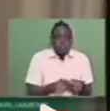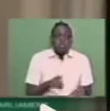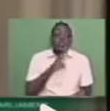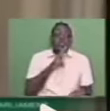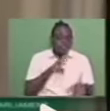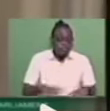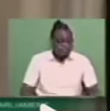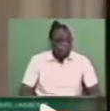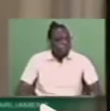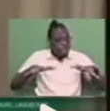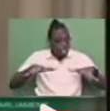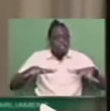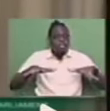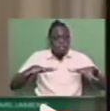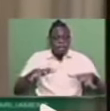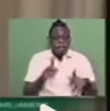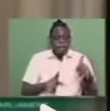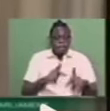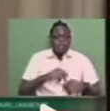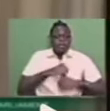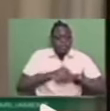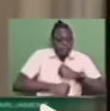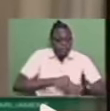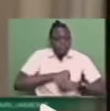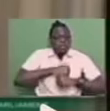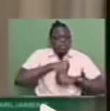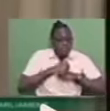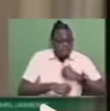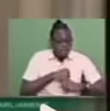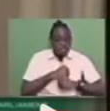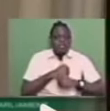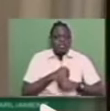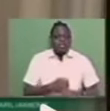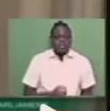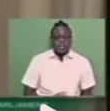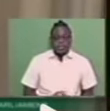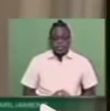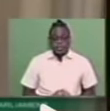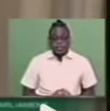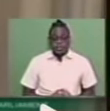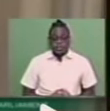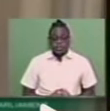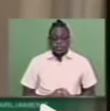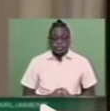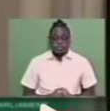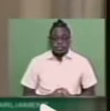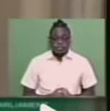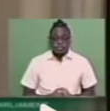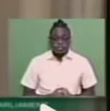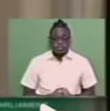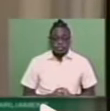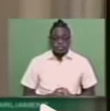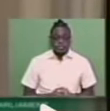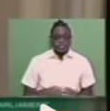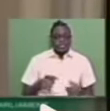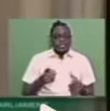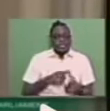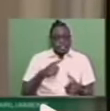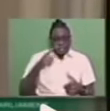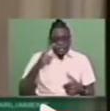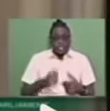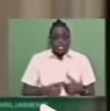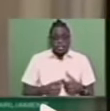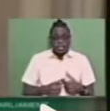We find protests in the villages for better roads and infrastructure. Children marching demanding government complete construction of their